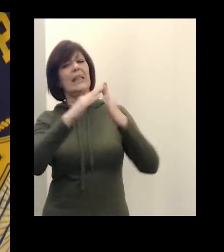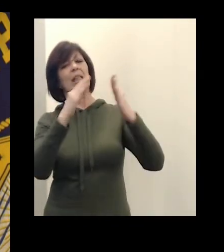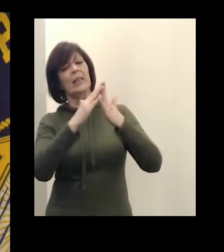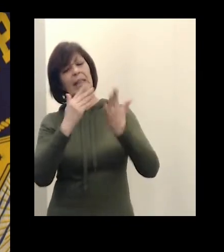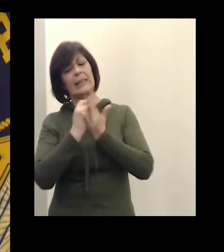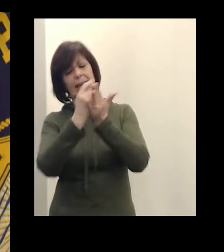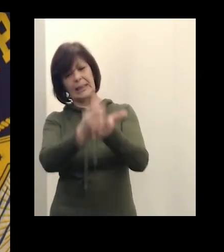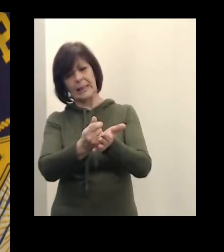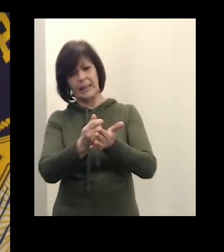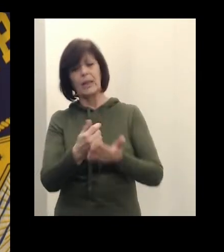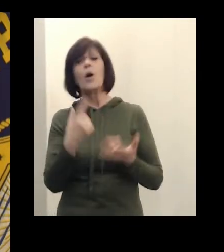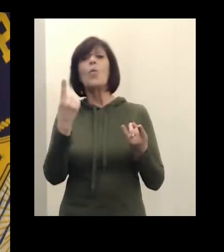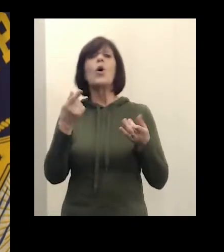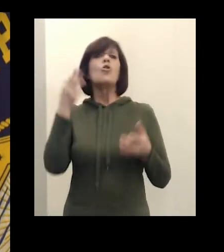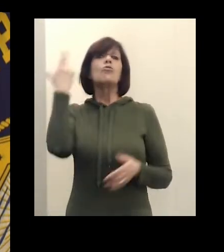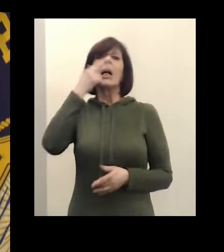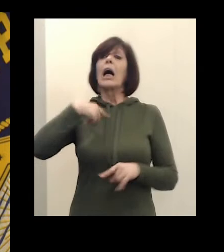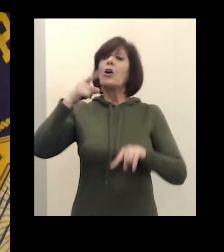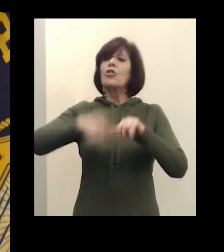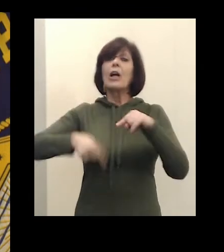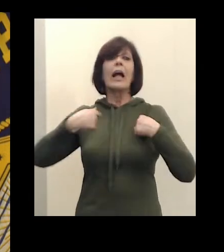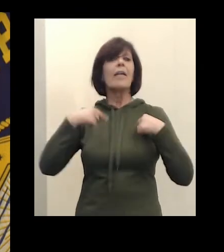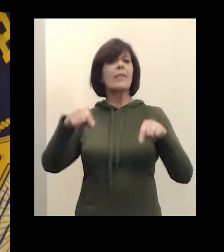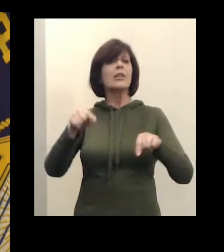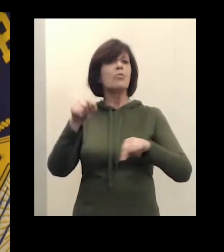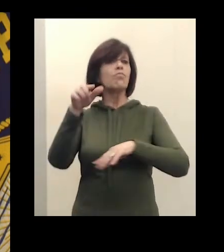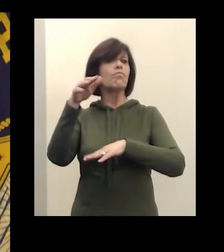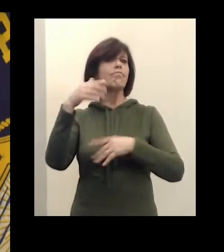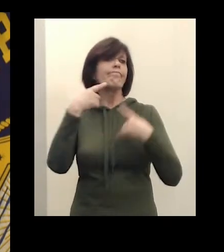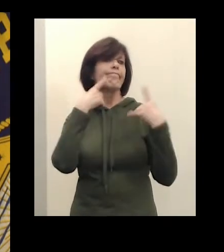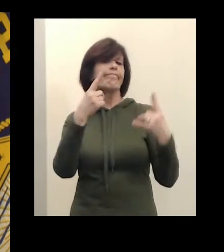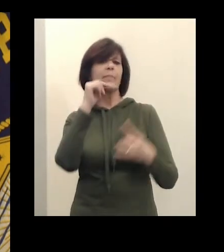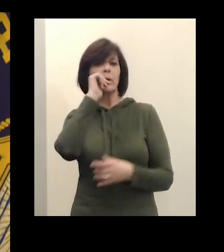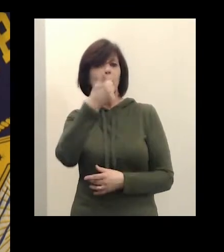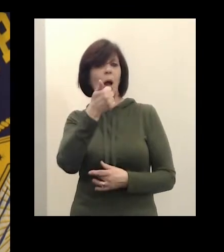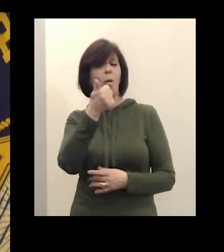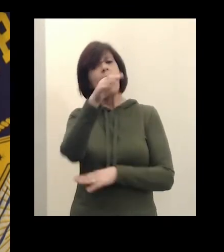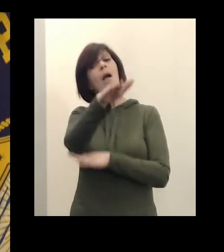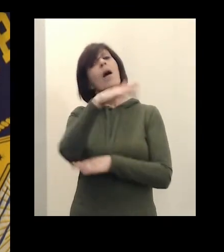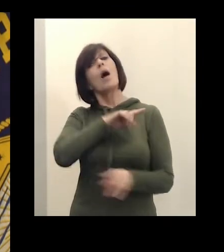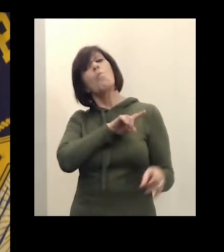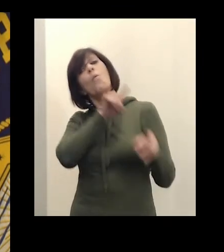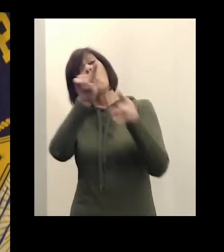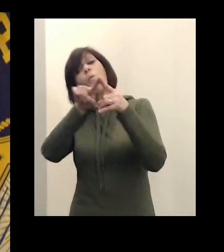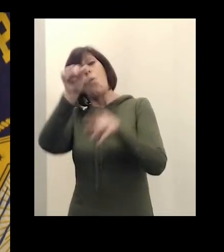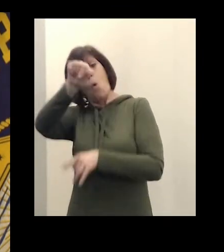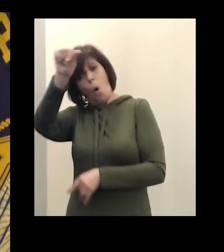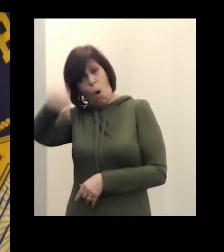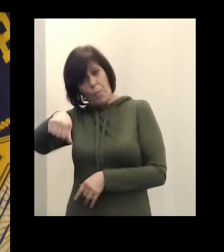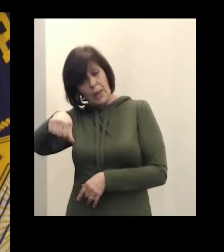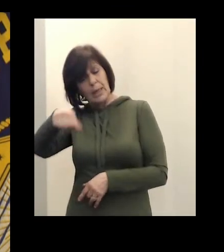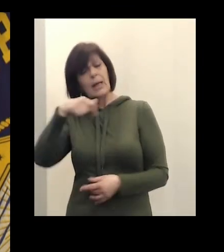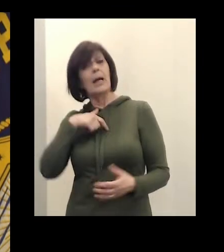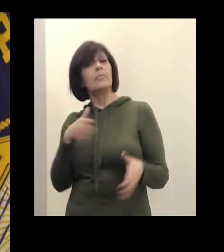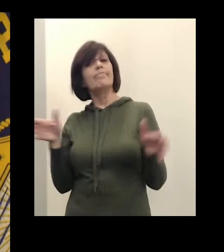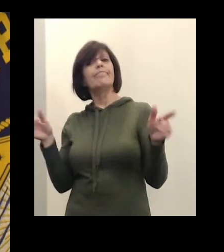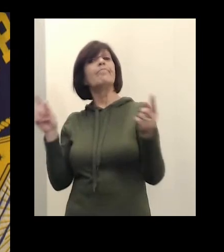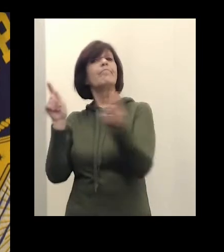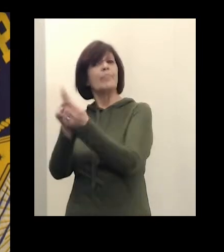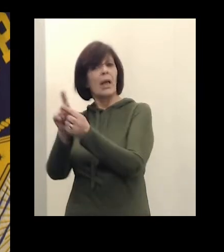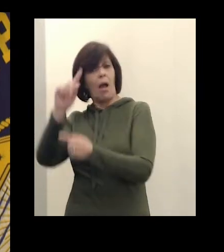do this tomorrow is because in the afternoon I'll be heading out to go to Albany. I will be meeting with the governor in the evening